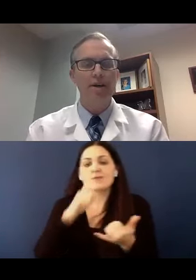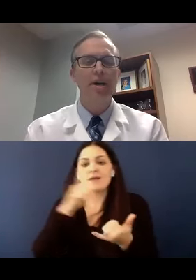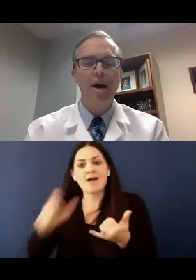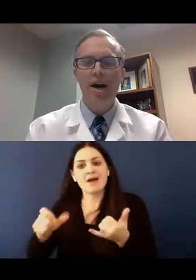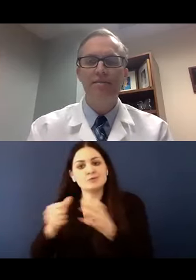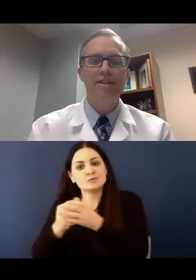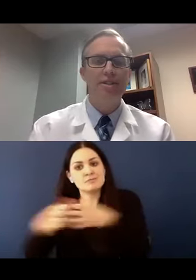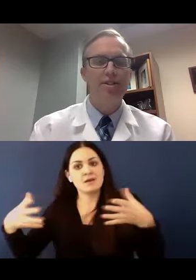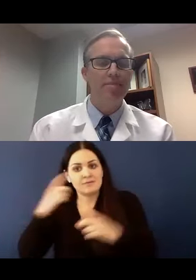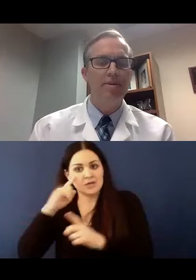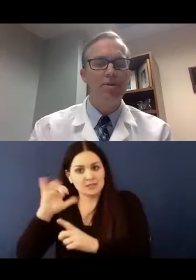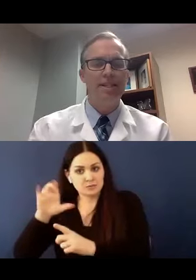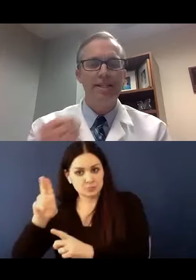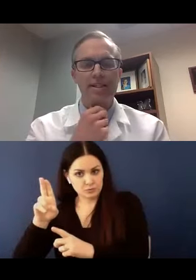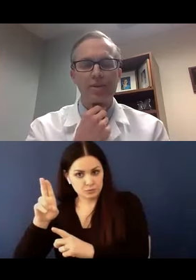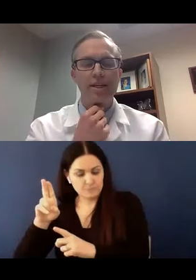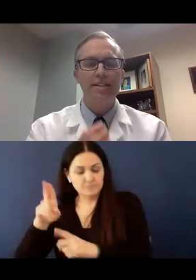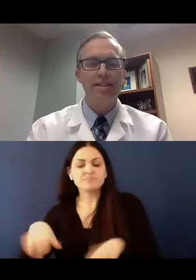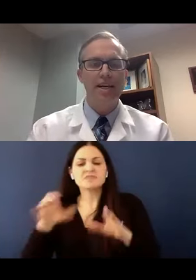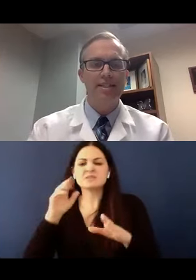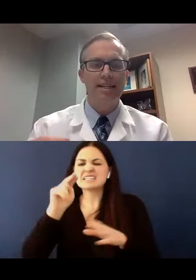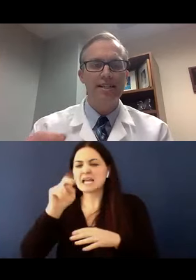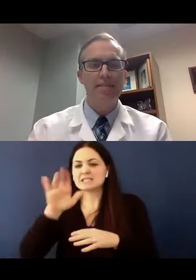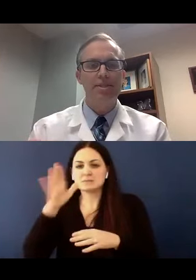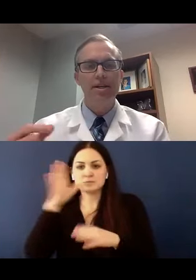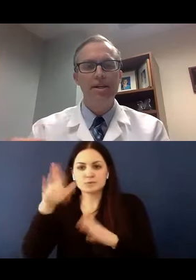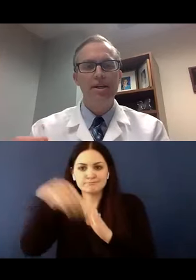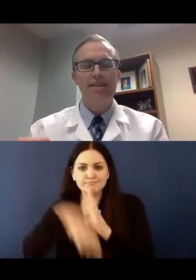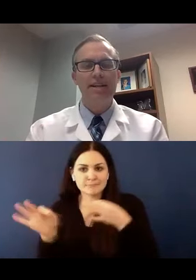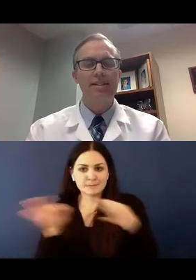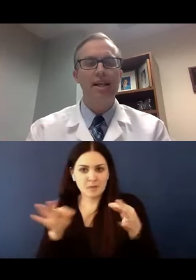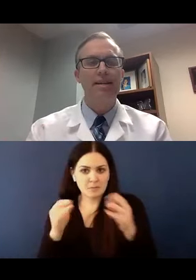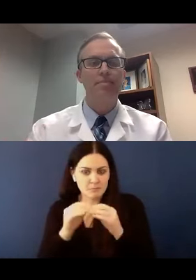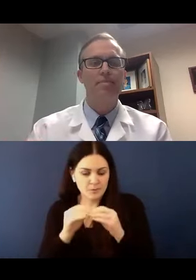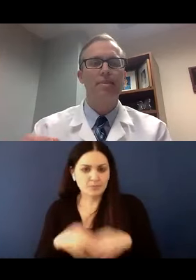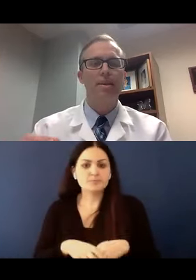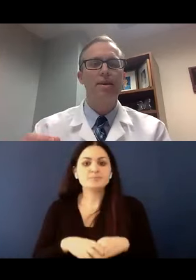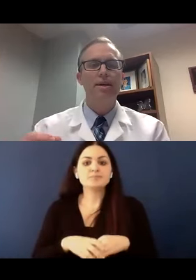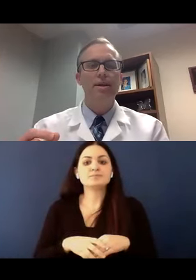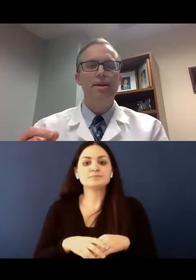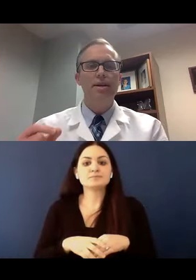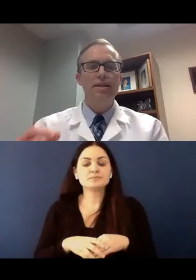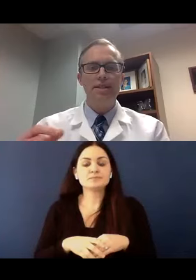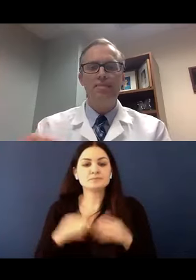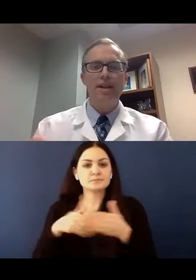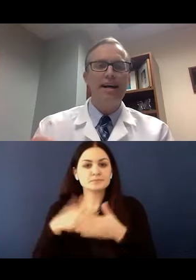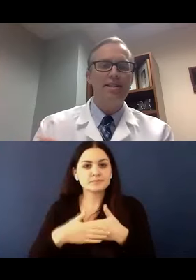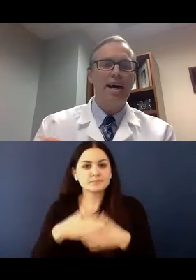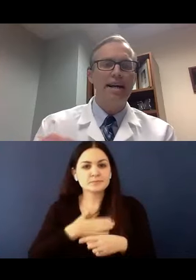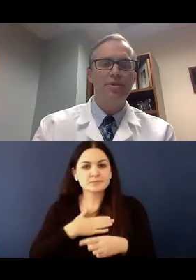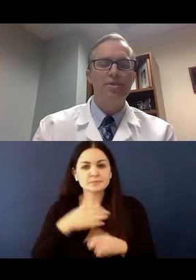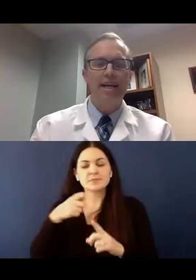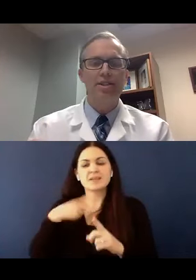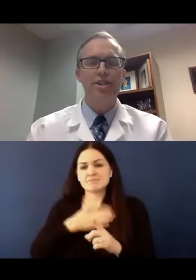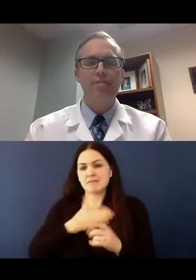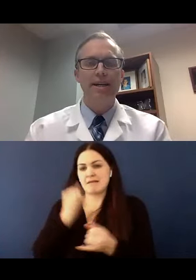talk about all of these issues in a bit more detail as we discuss next steps. I have the next slide. This is my last slide,